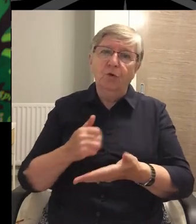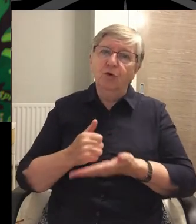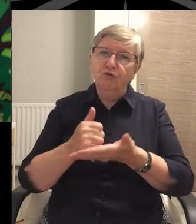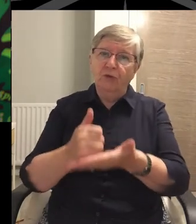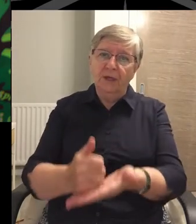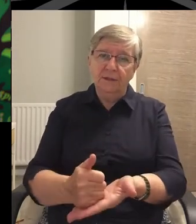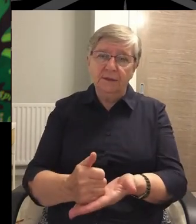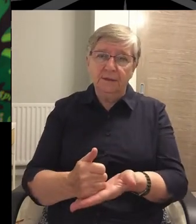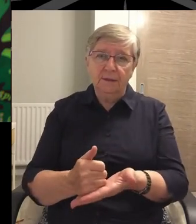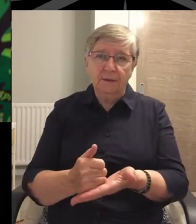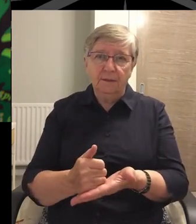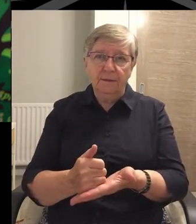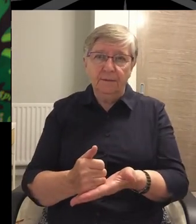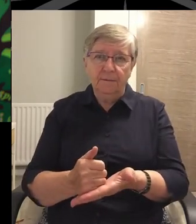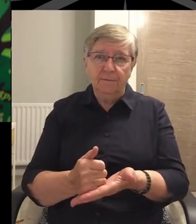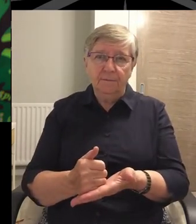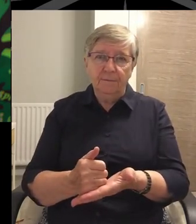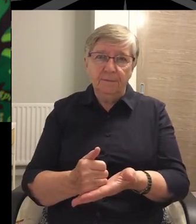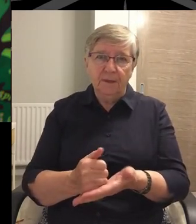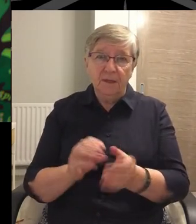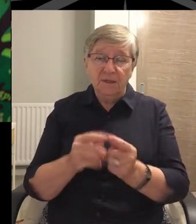with duty before grace,